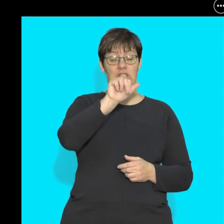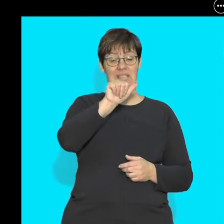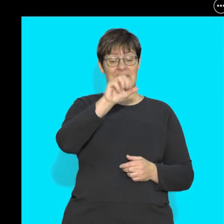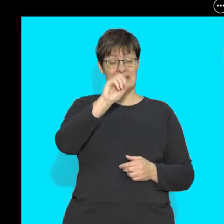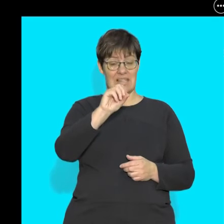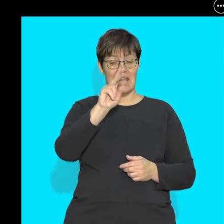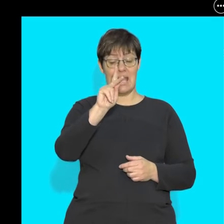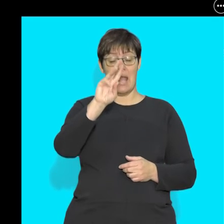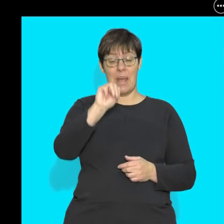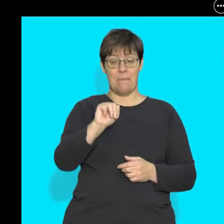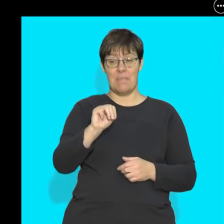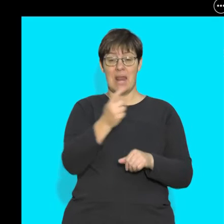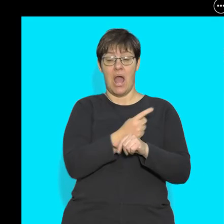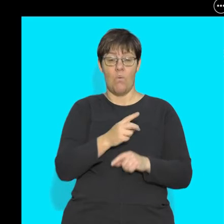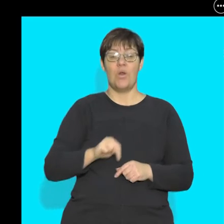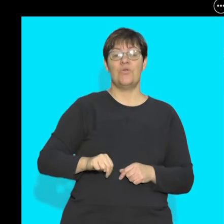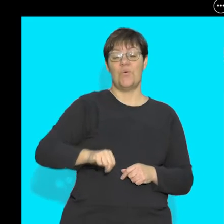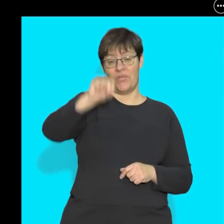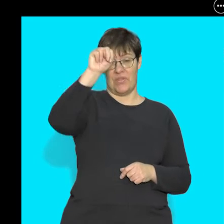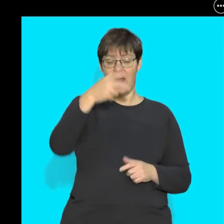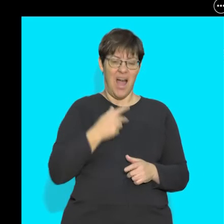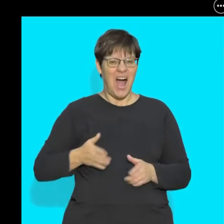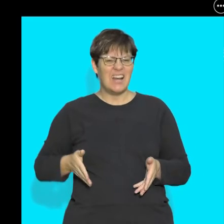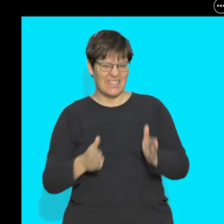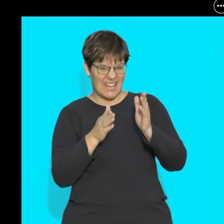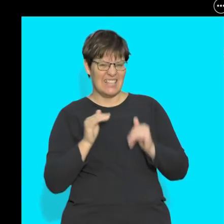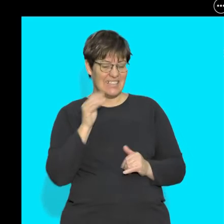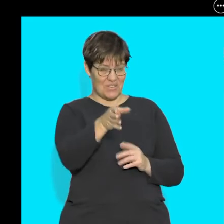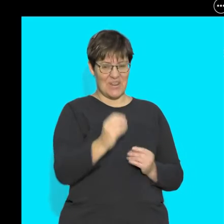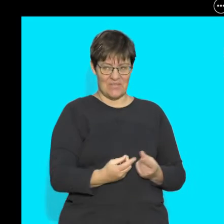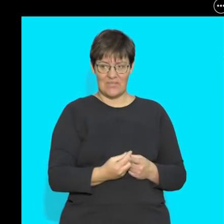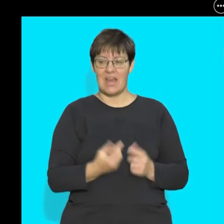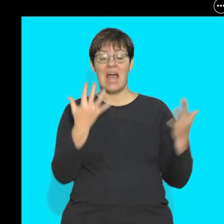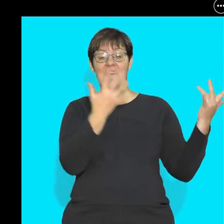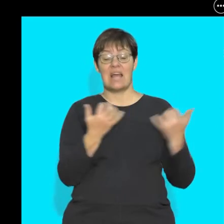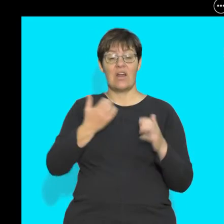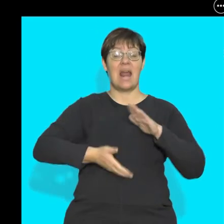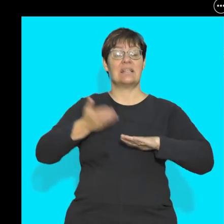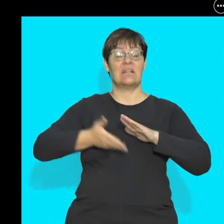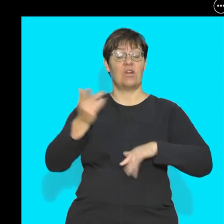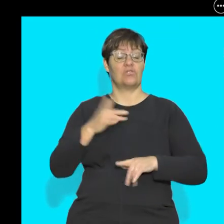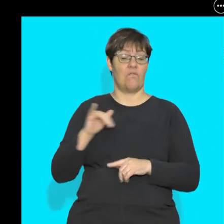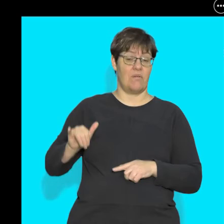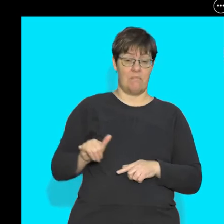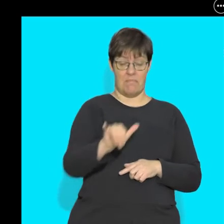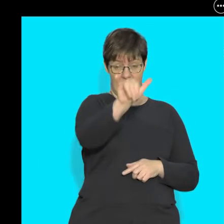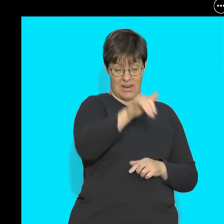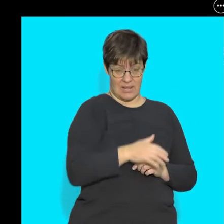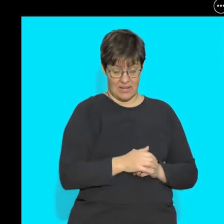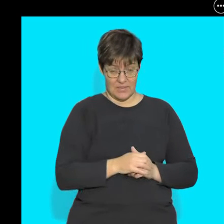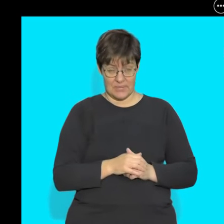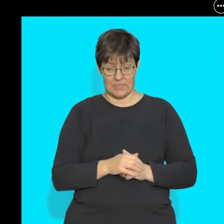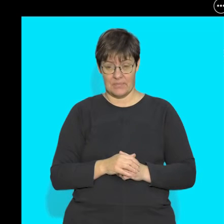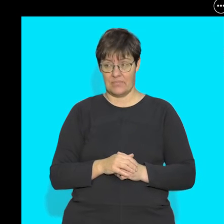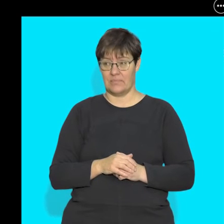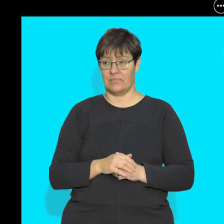260 kilometers per hour north. Yay, we've got a direction. Calculate the acceleration of the plane. All